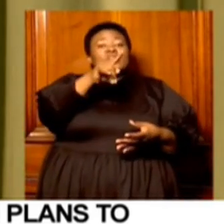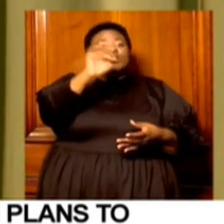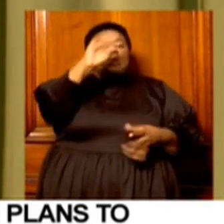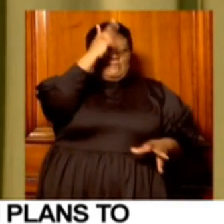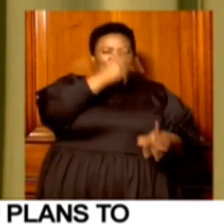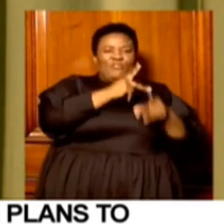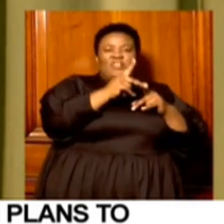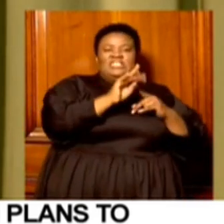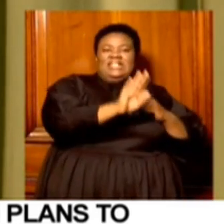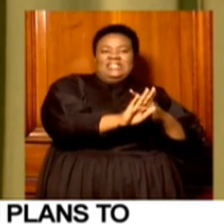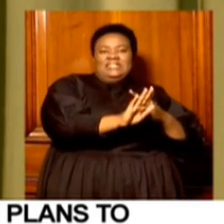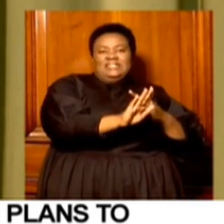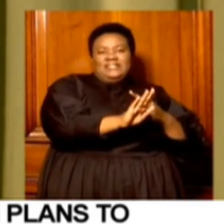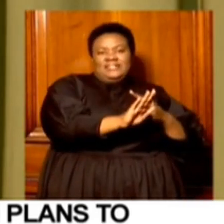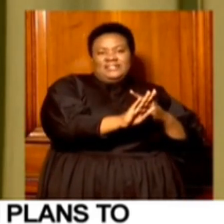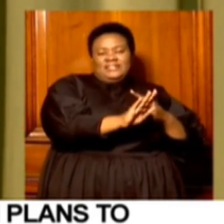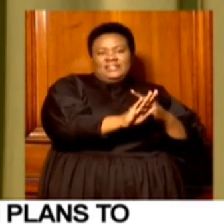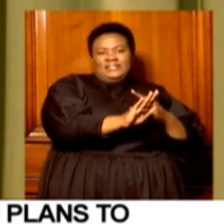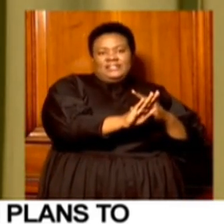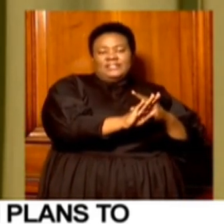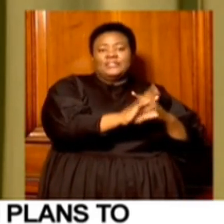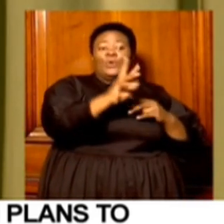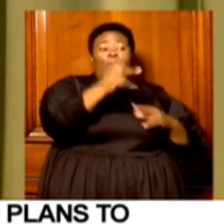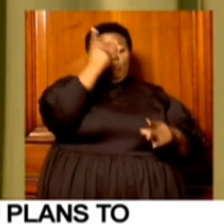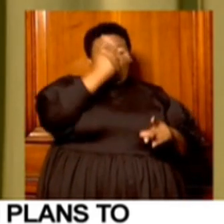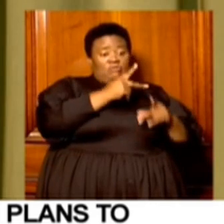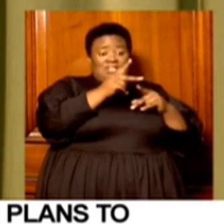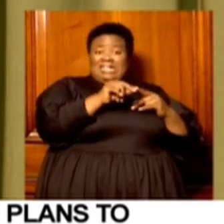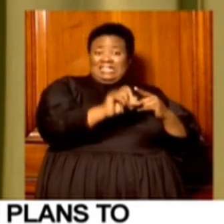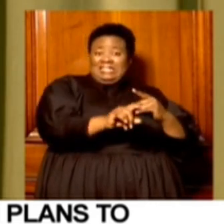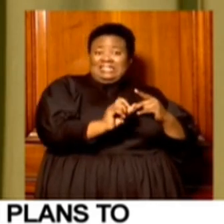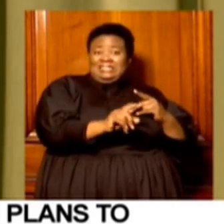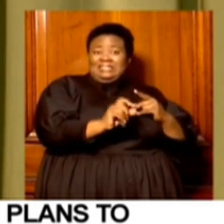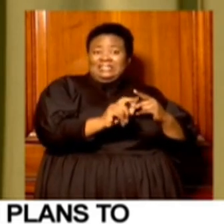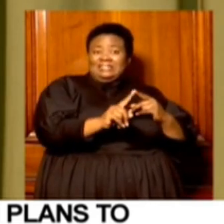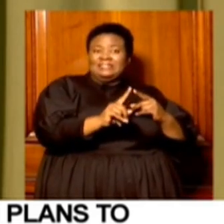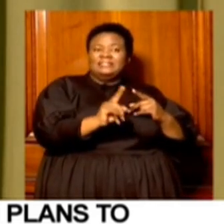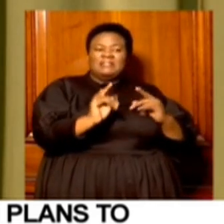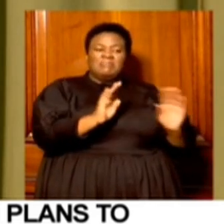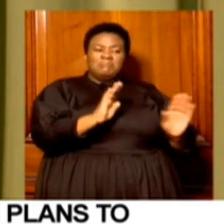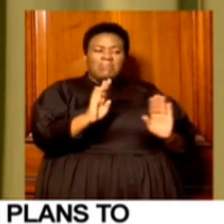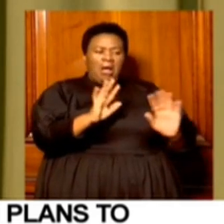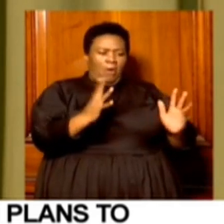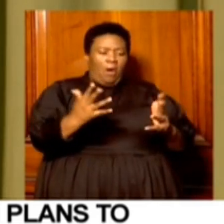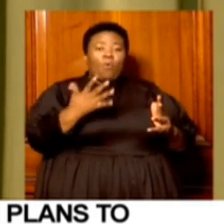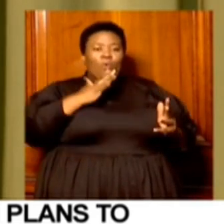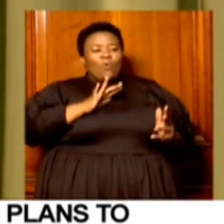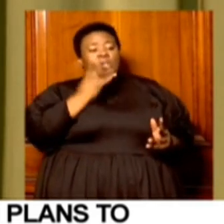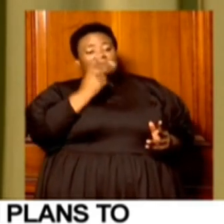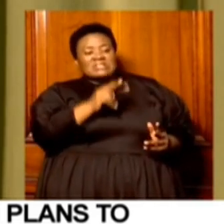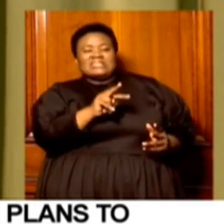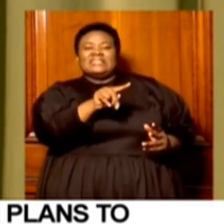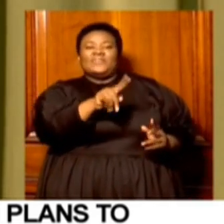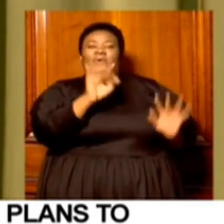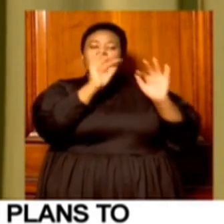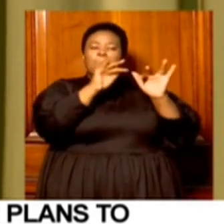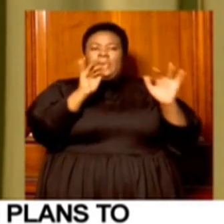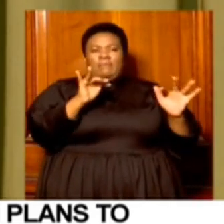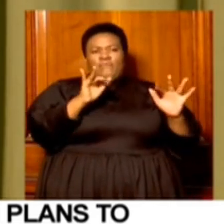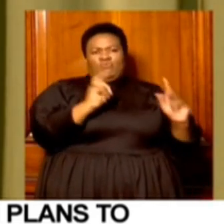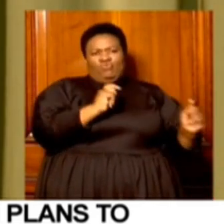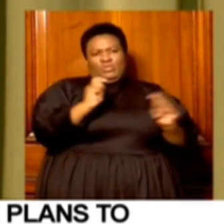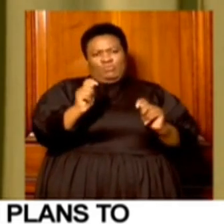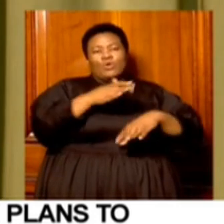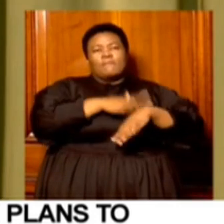professionalizing. So the professionalizing that would like to see in our public transport, in particular